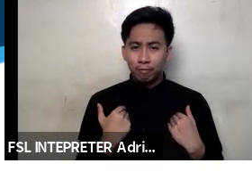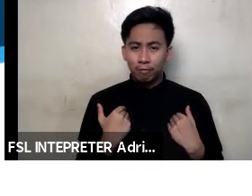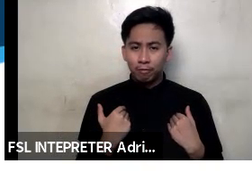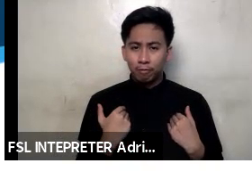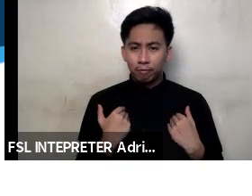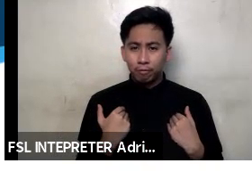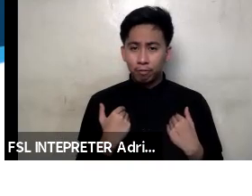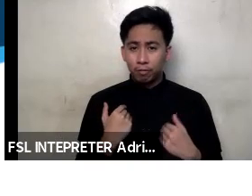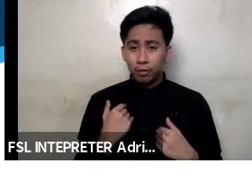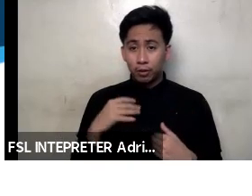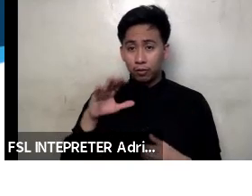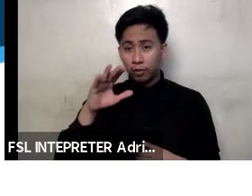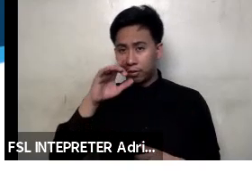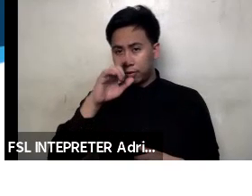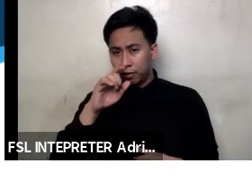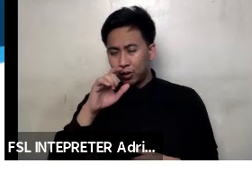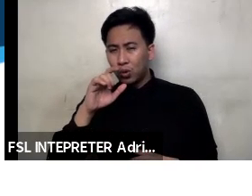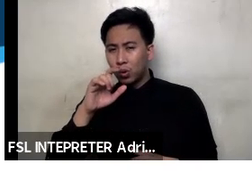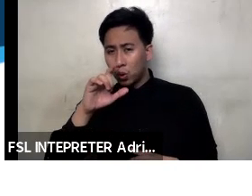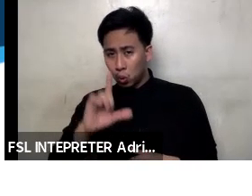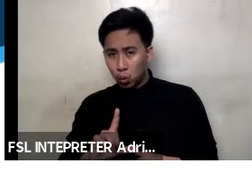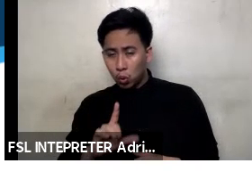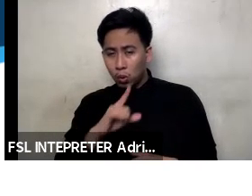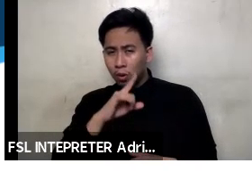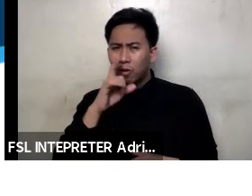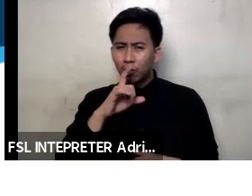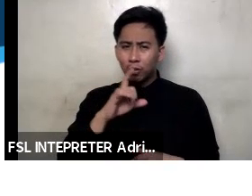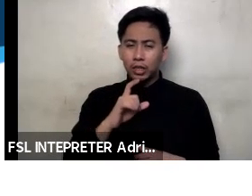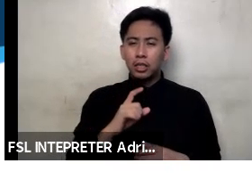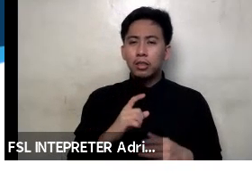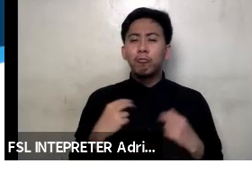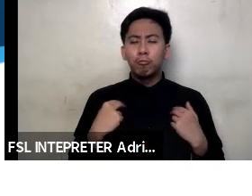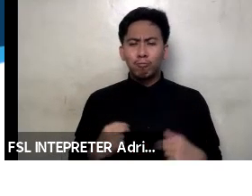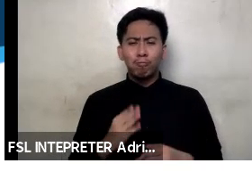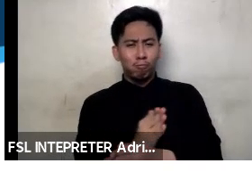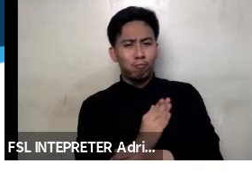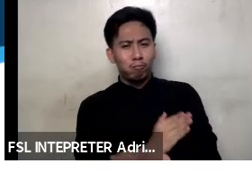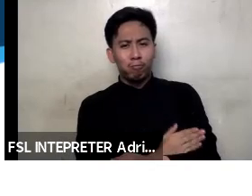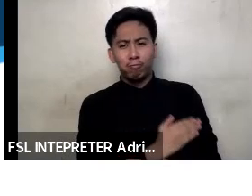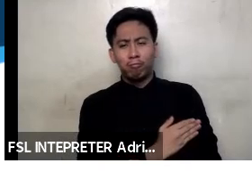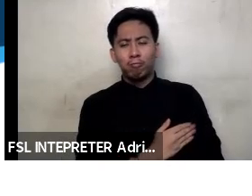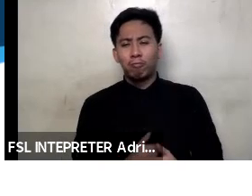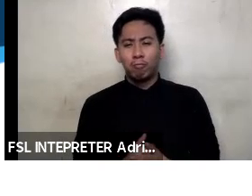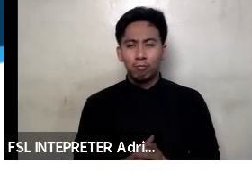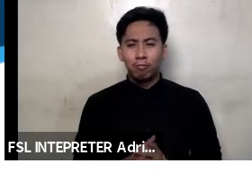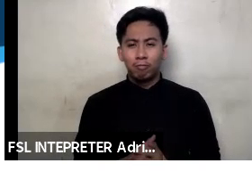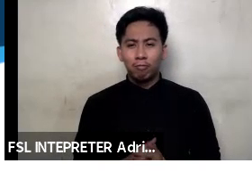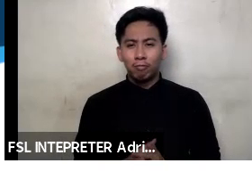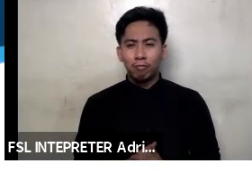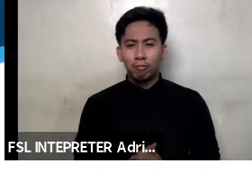children was reduced from 8.6% in 2017 to 2.1% in